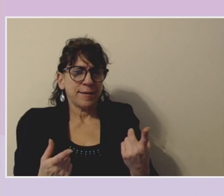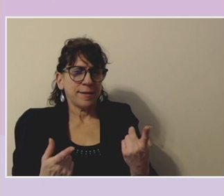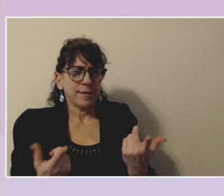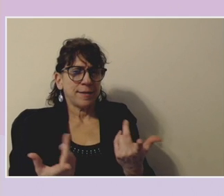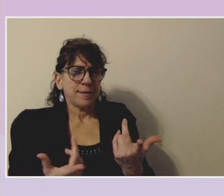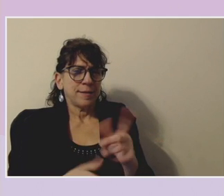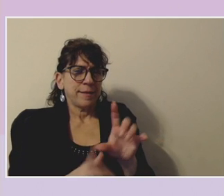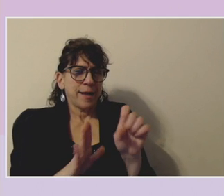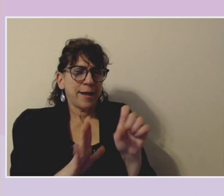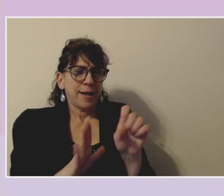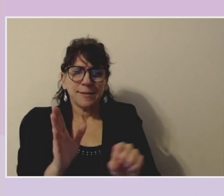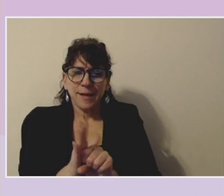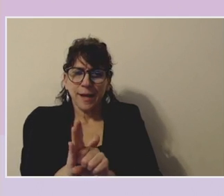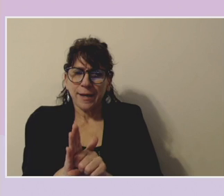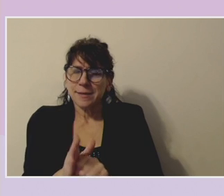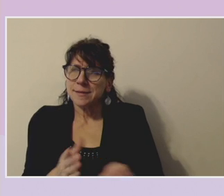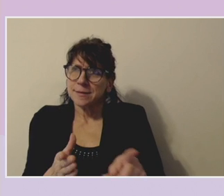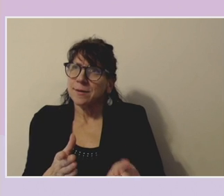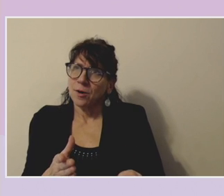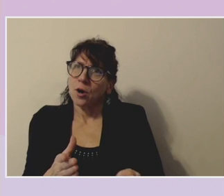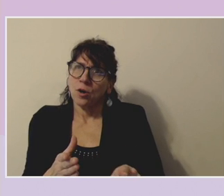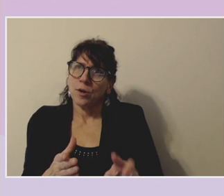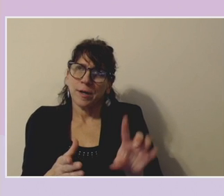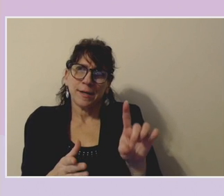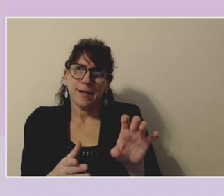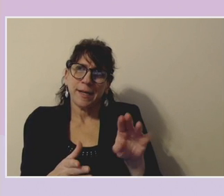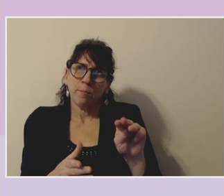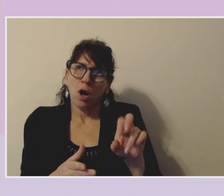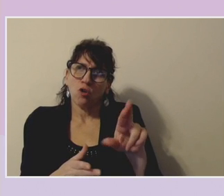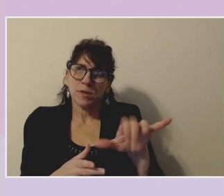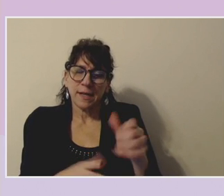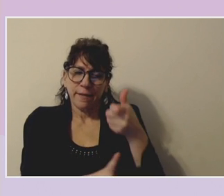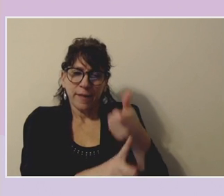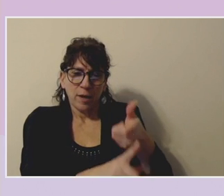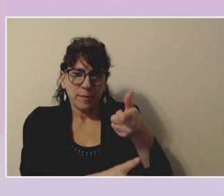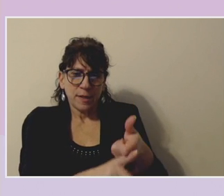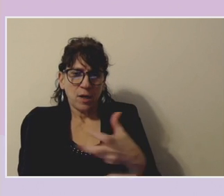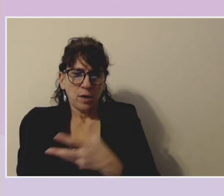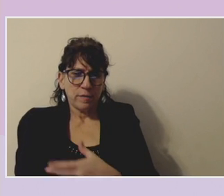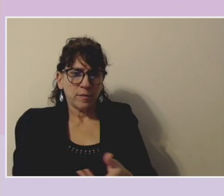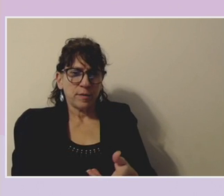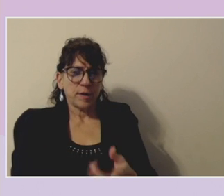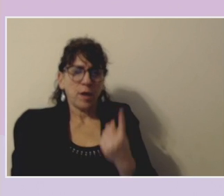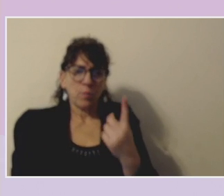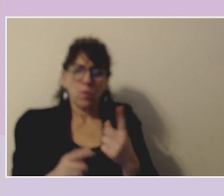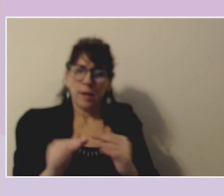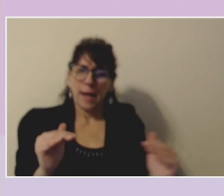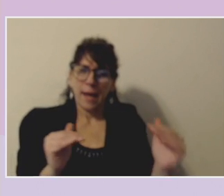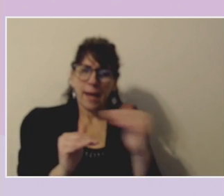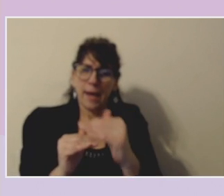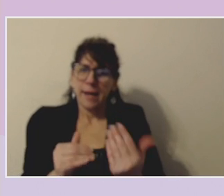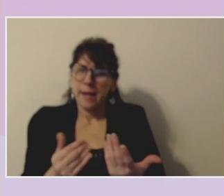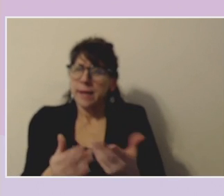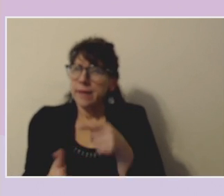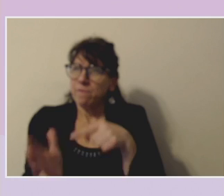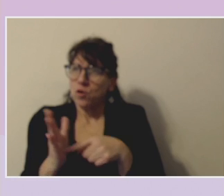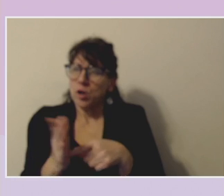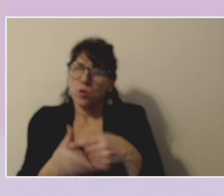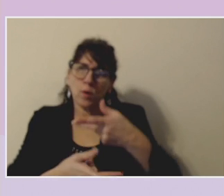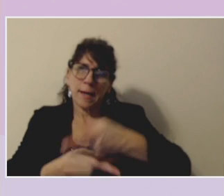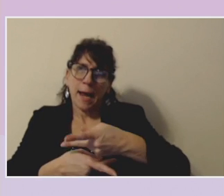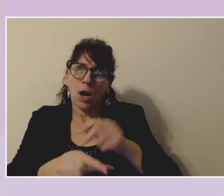got ahead of the curve and did it, and the country followed suit. And while we know that initially there